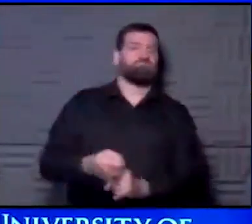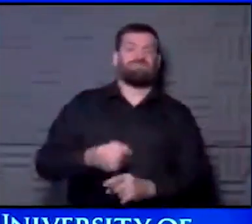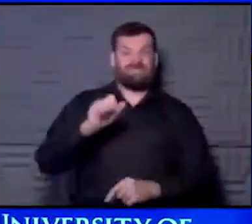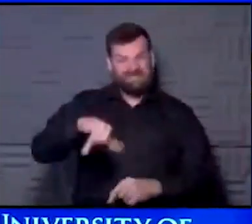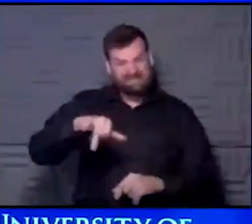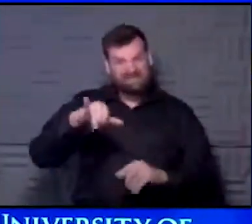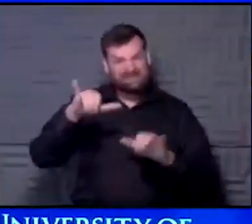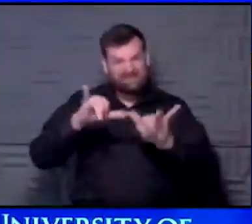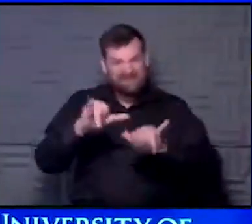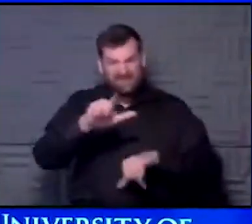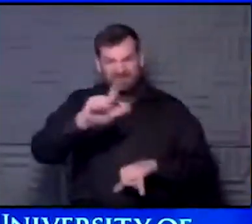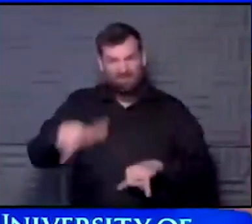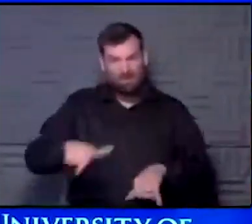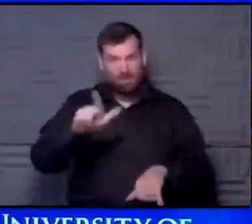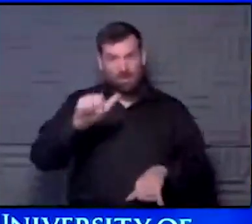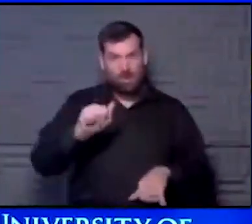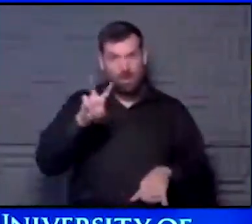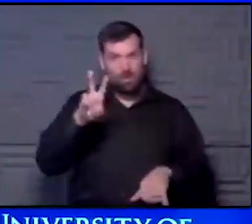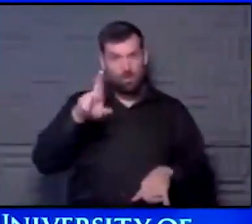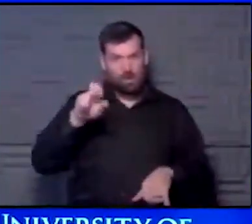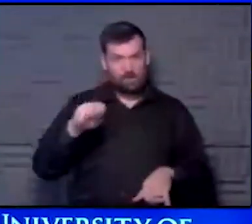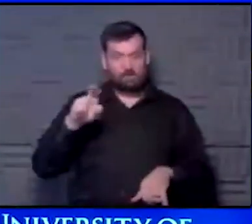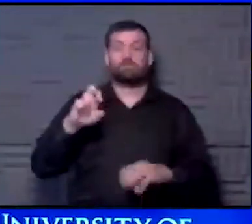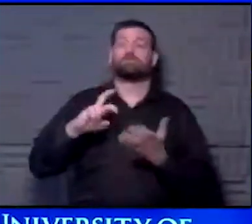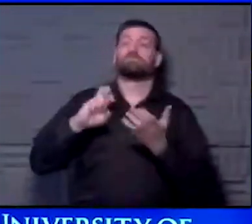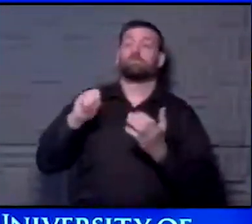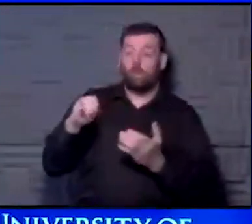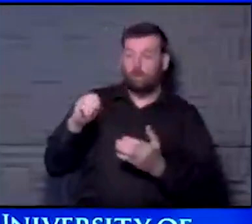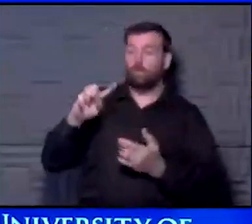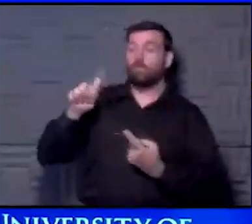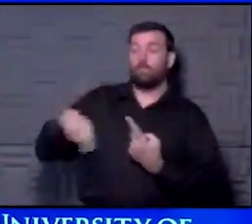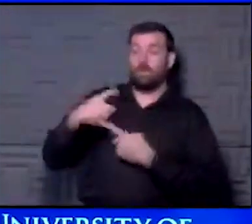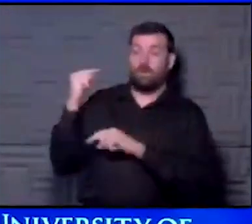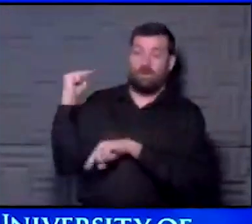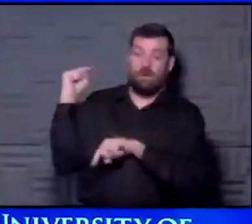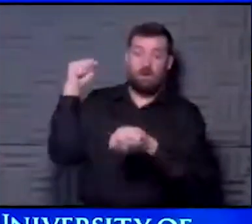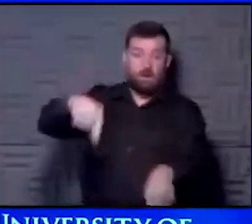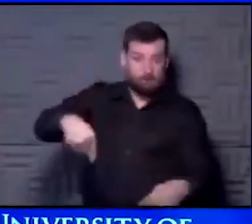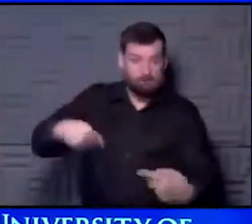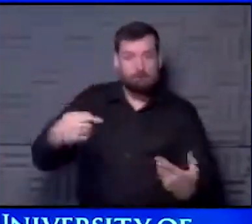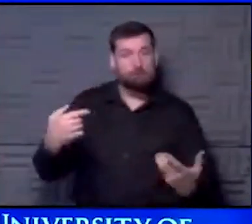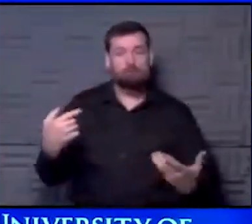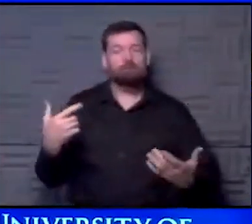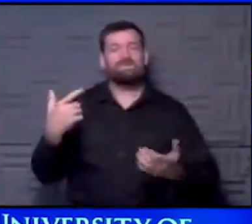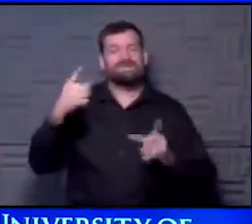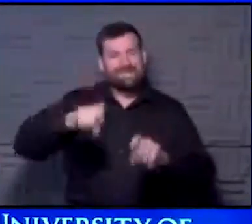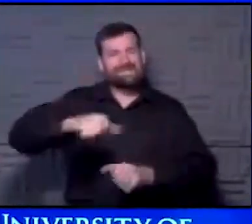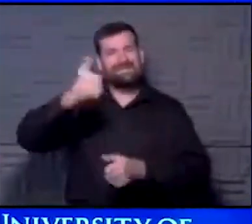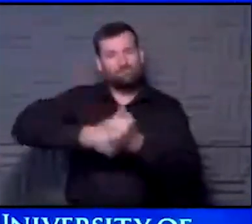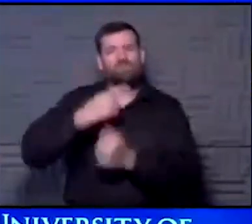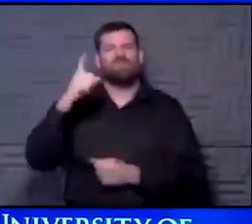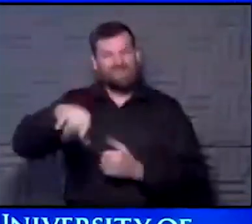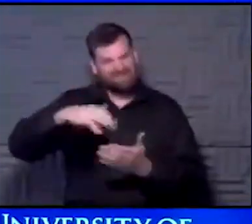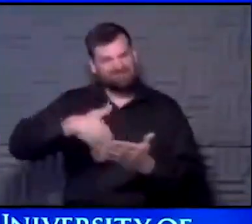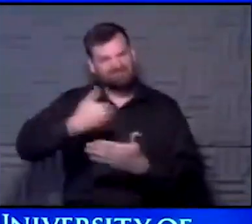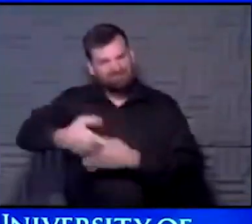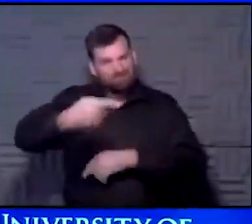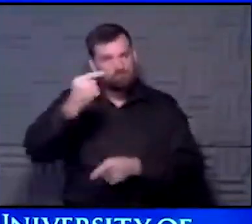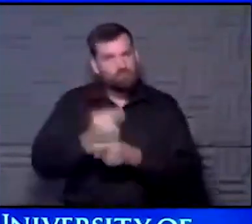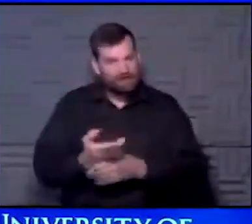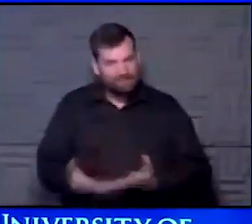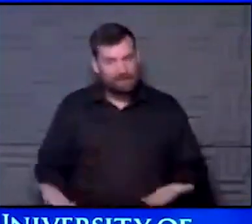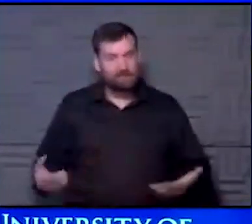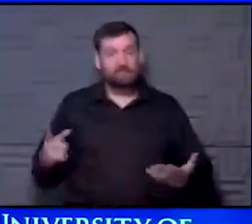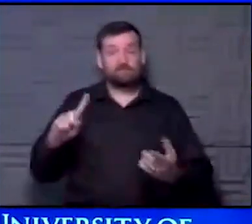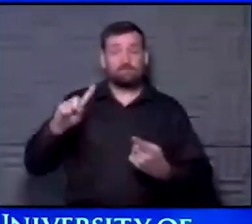Lawrence. So we said, look, let's test everybody when they come in. That's the next right thing to do. And as that